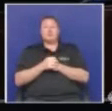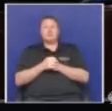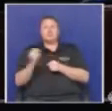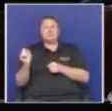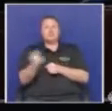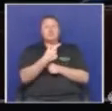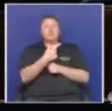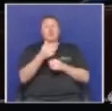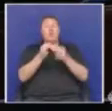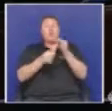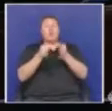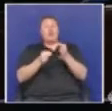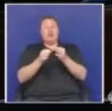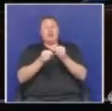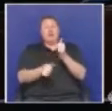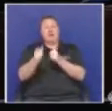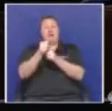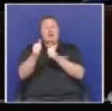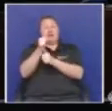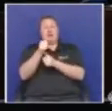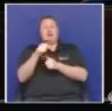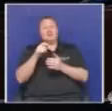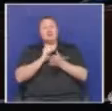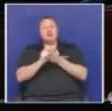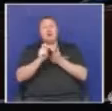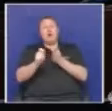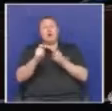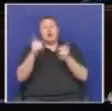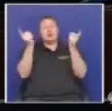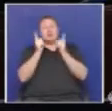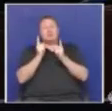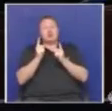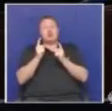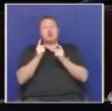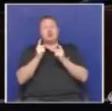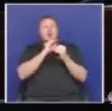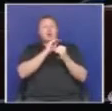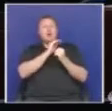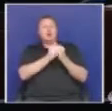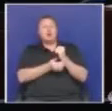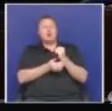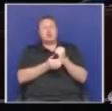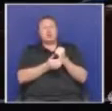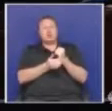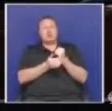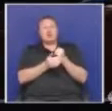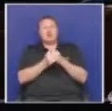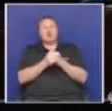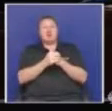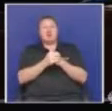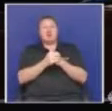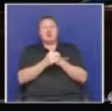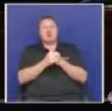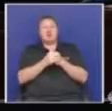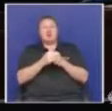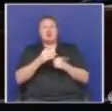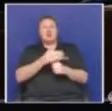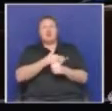political elites to write the special protection of family and mothers out of the Irish Constitution